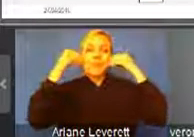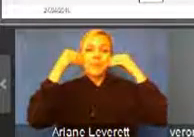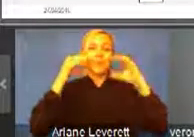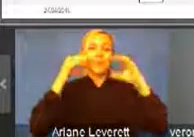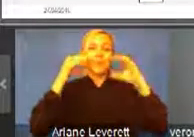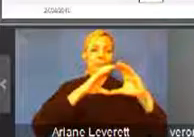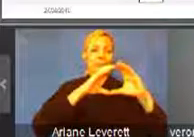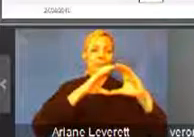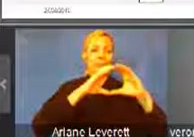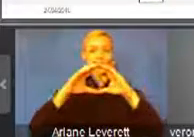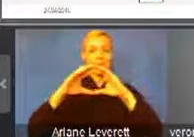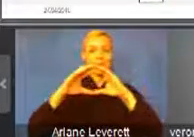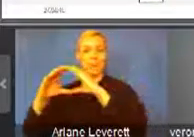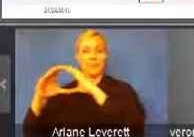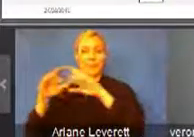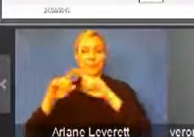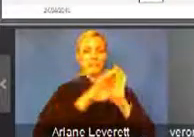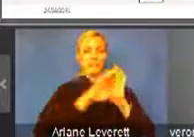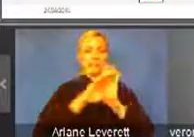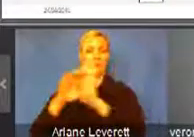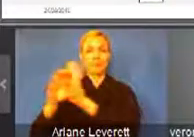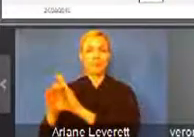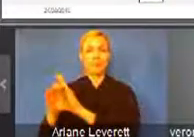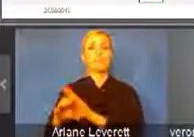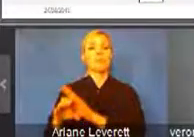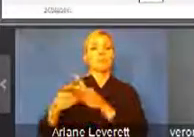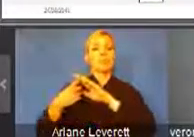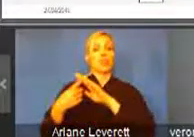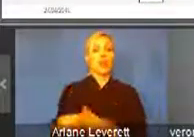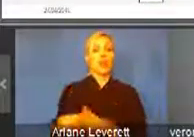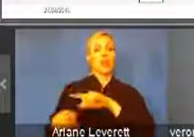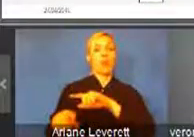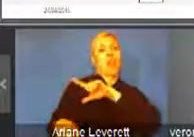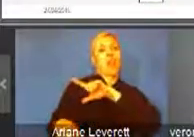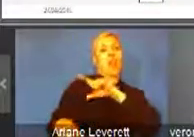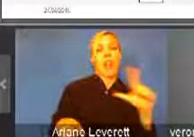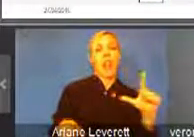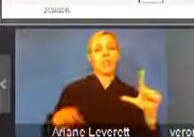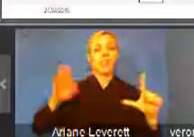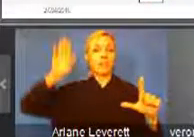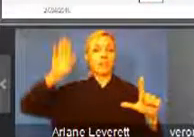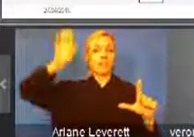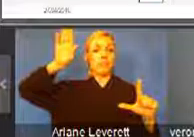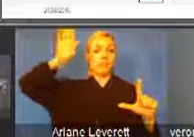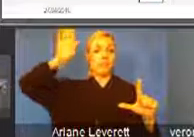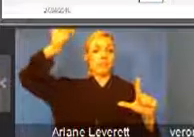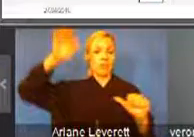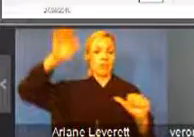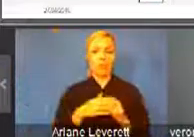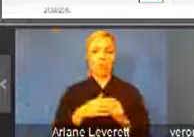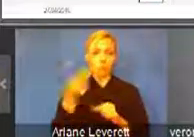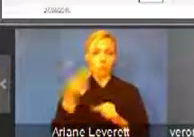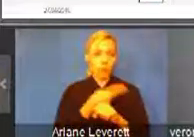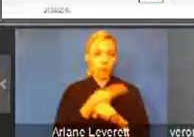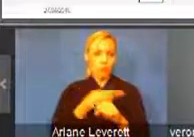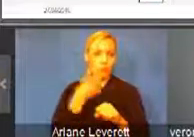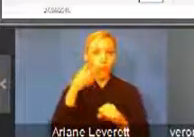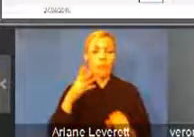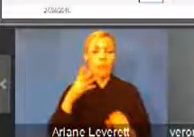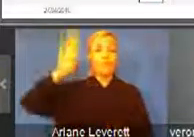I will start with the icon on the very left, the raise hands icon. You can use it just to ask a question